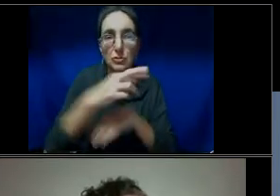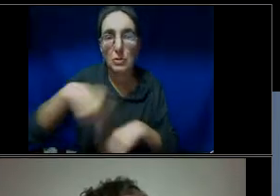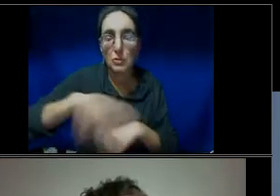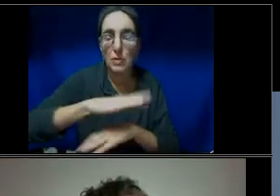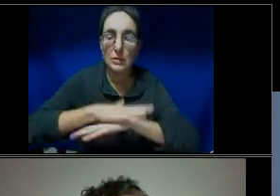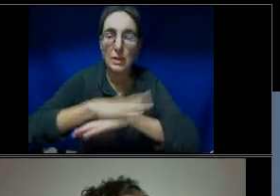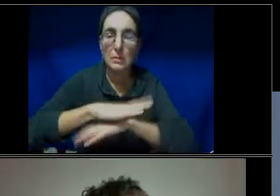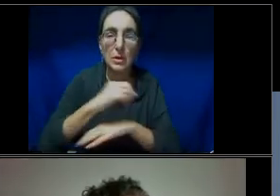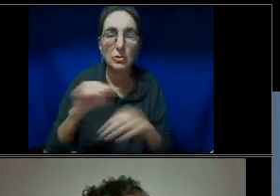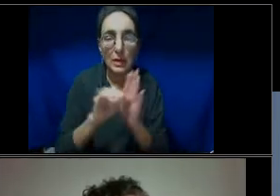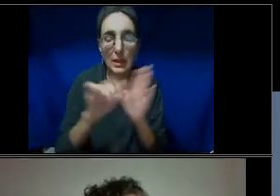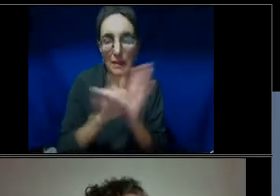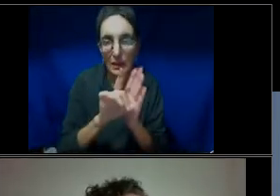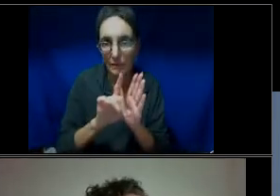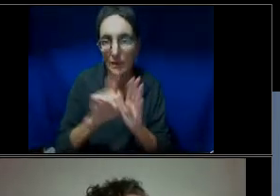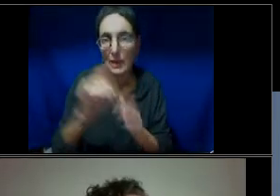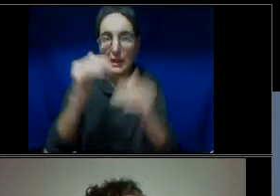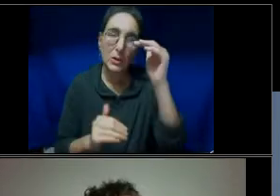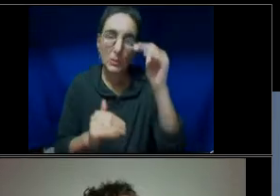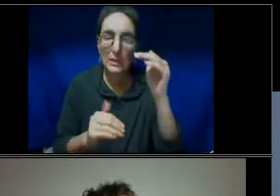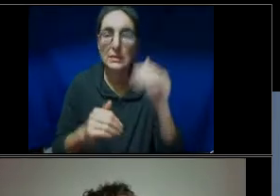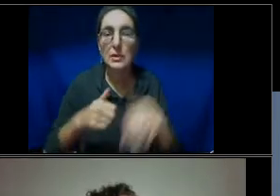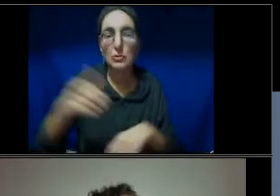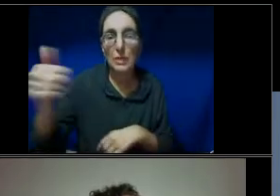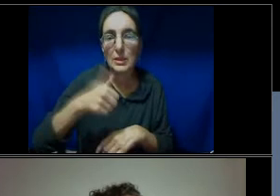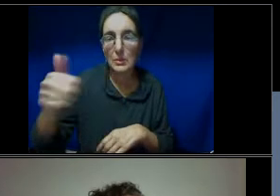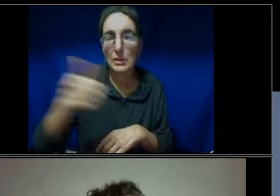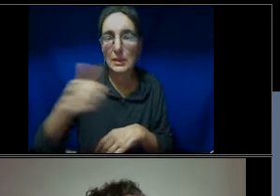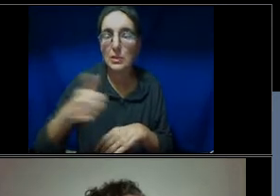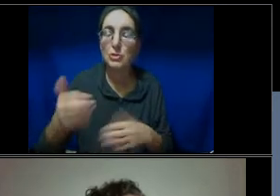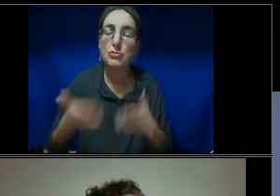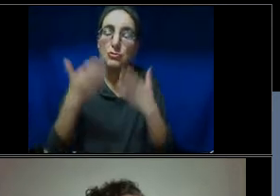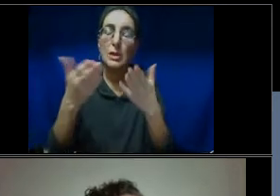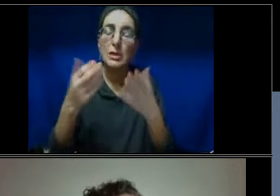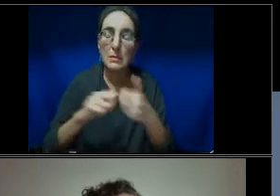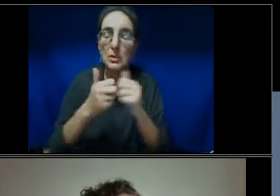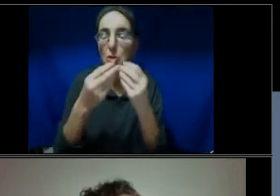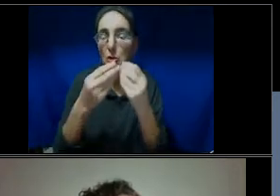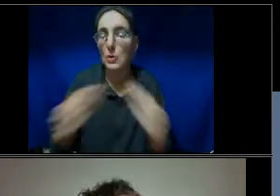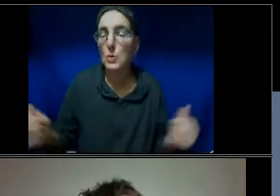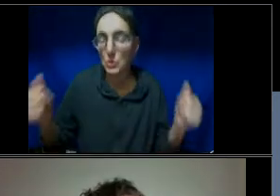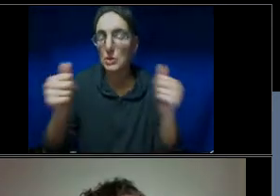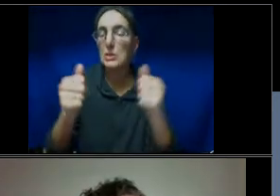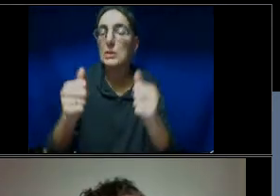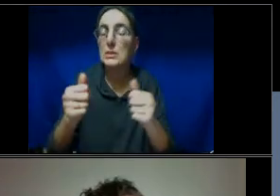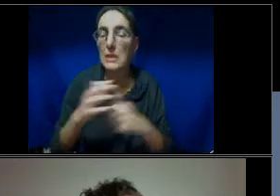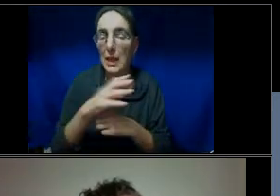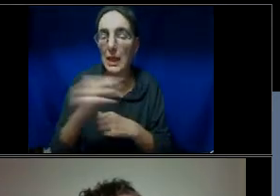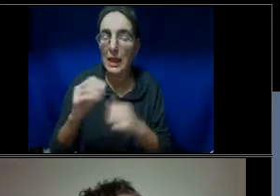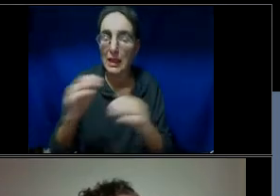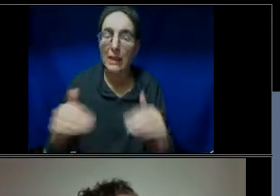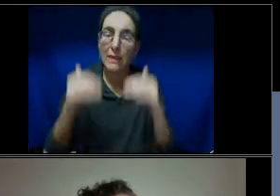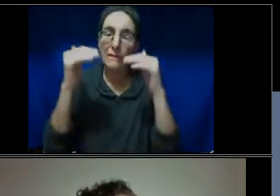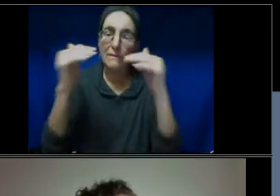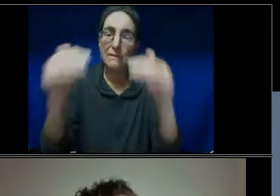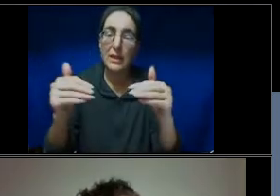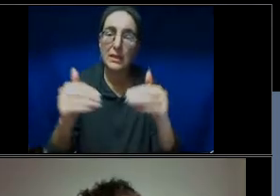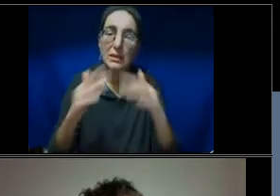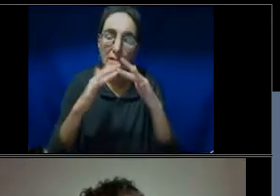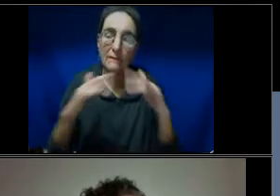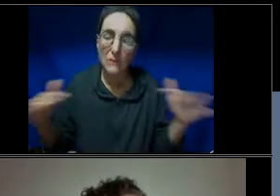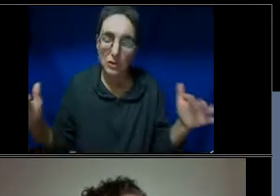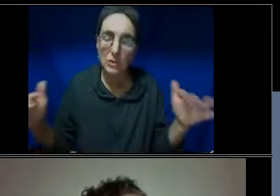identify inequities in transportation, recommend solutions to mitigate disparate impacts, and elevate diverse and valuable perspectives